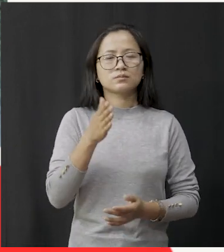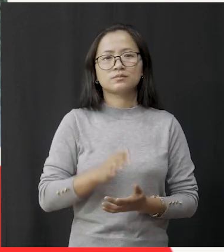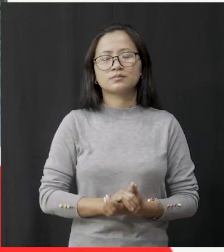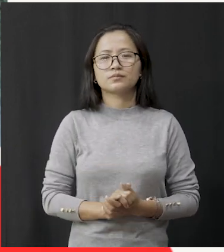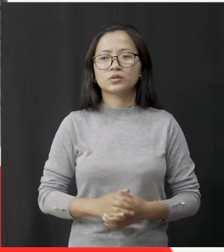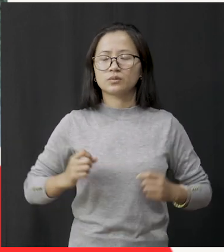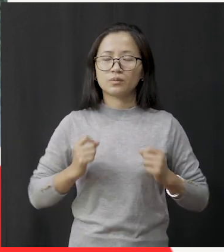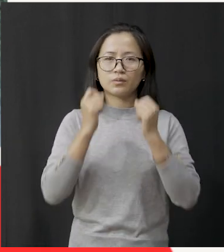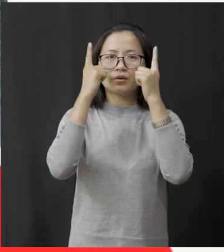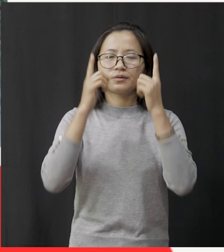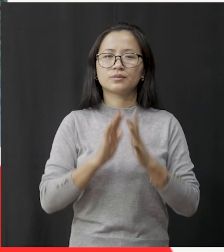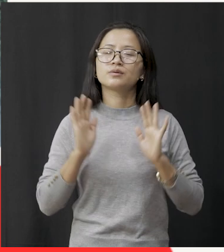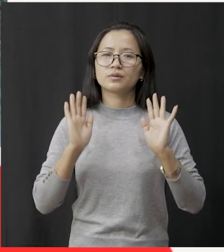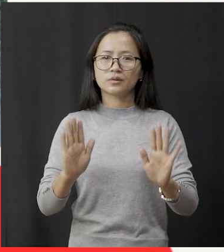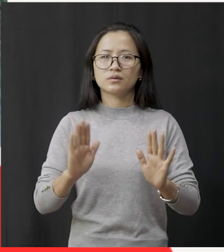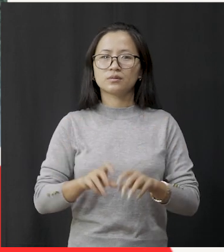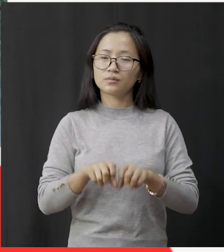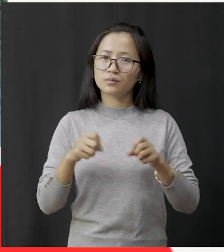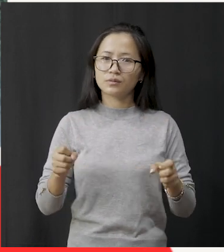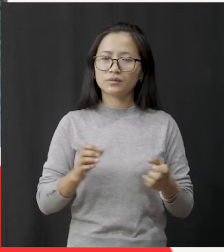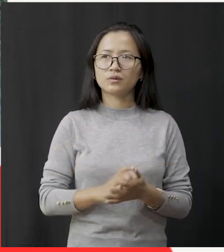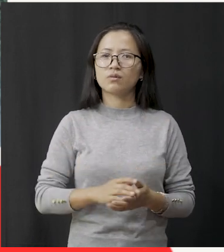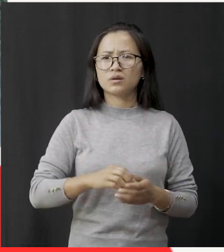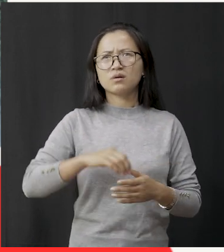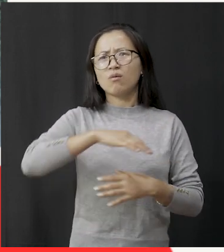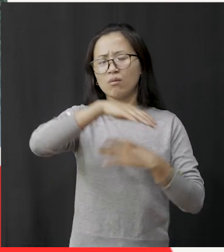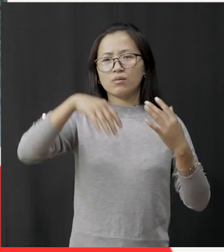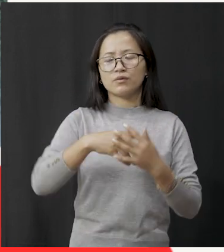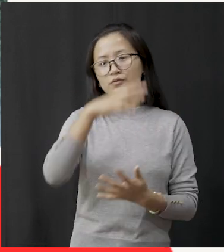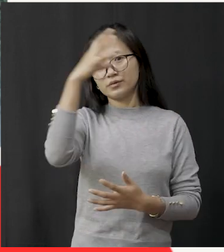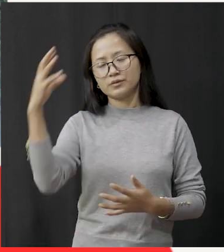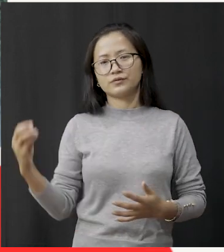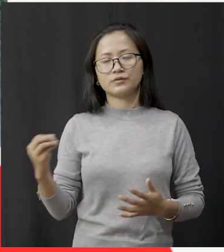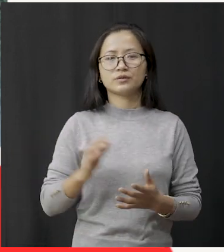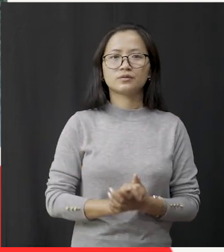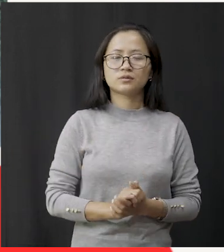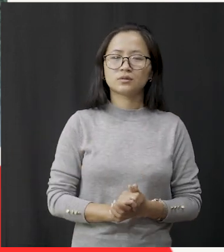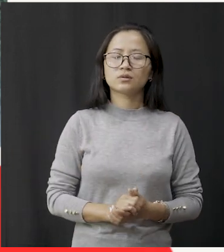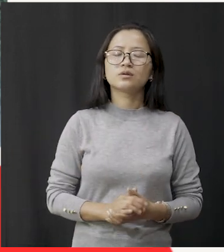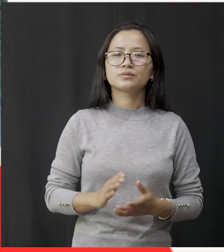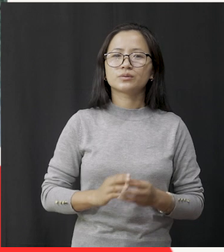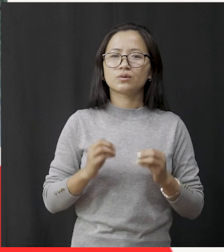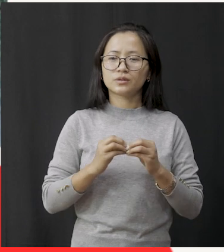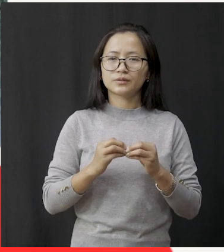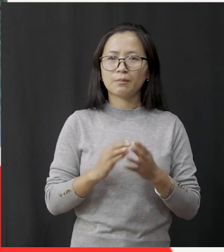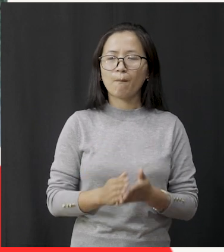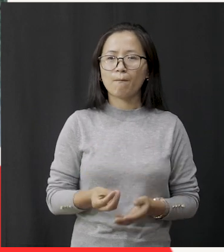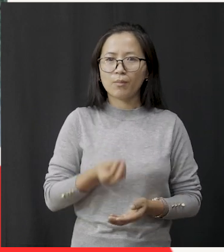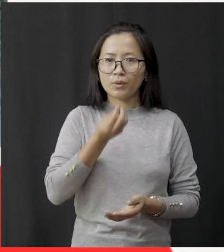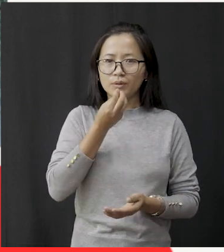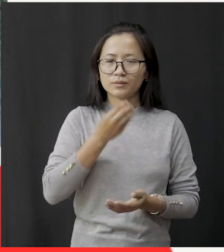when we wake up, we have to break the overnight fast, and we call that breakfast. And